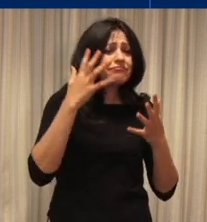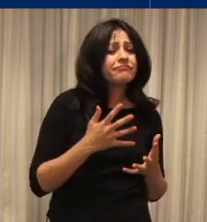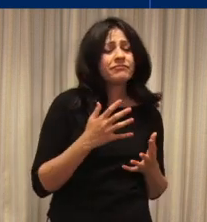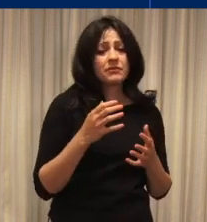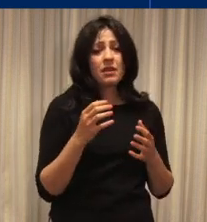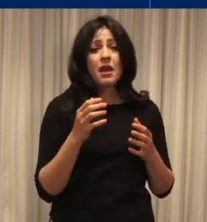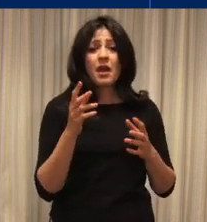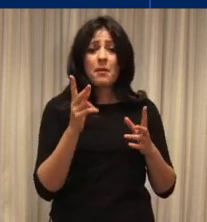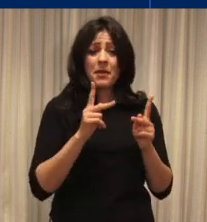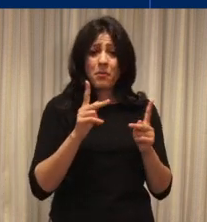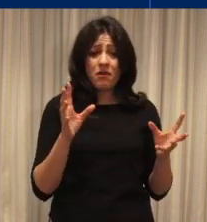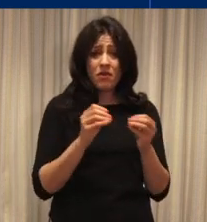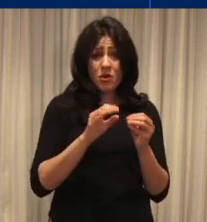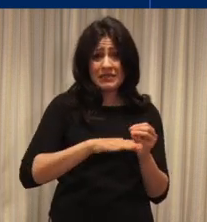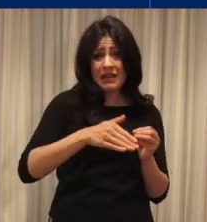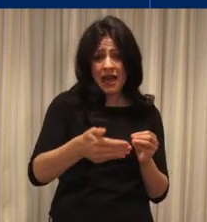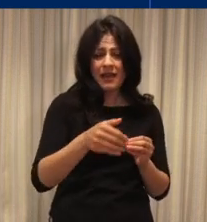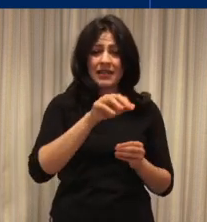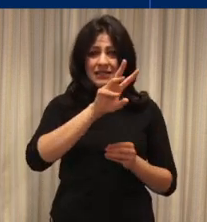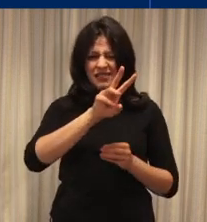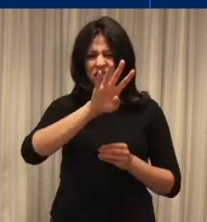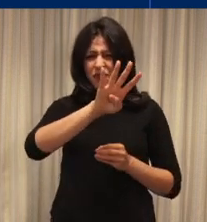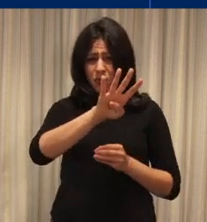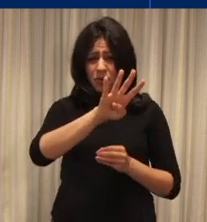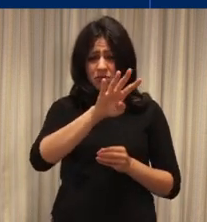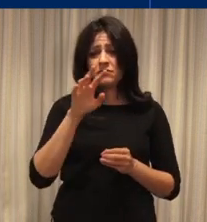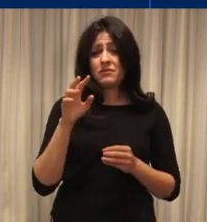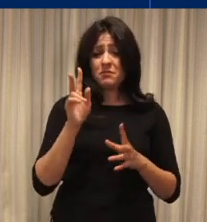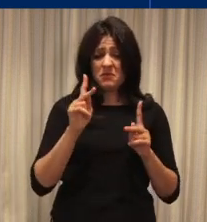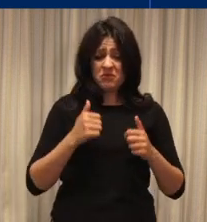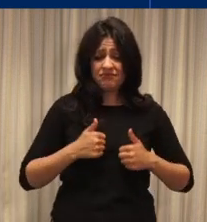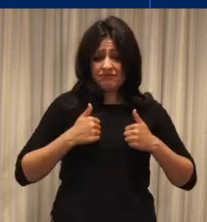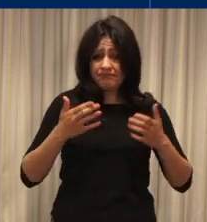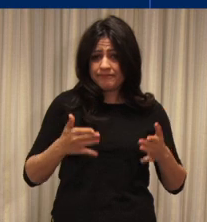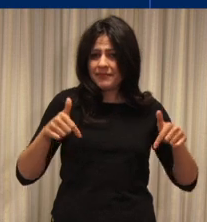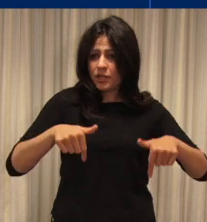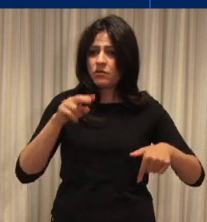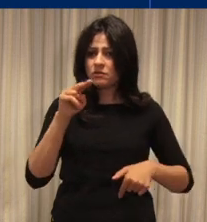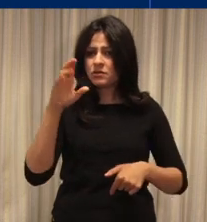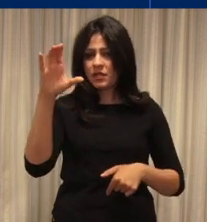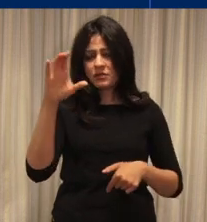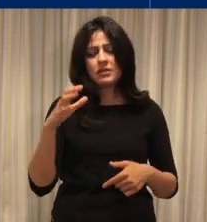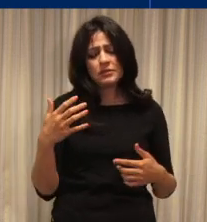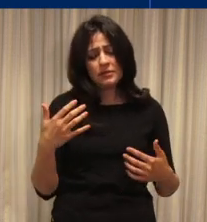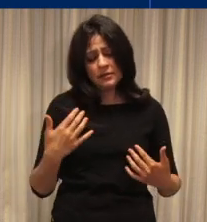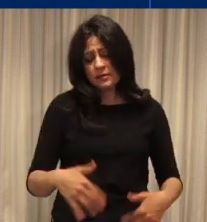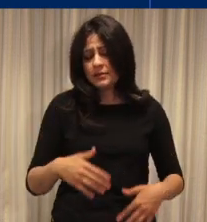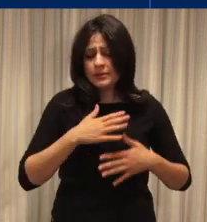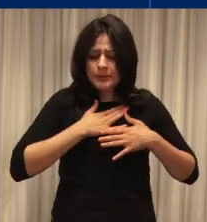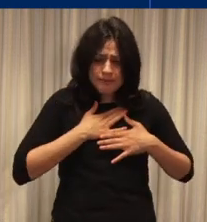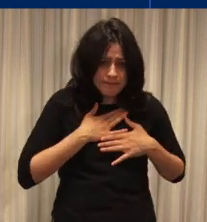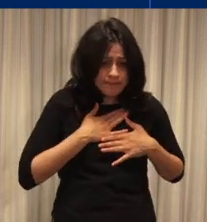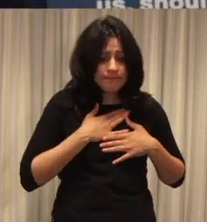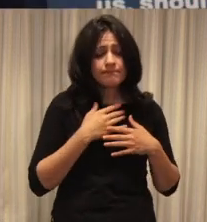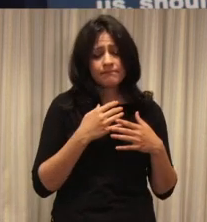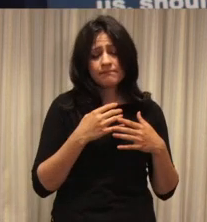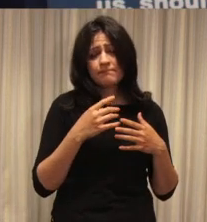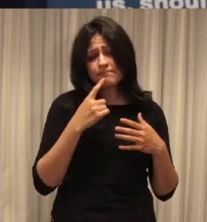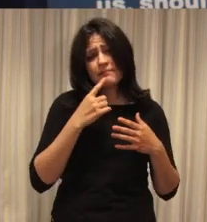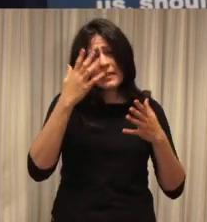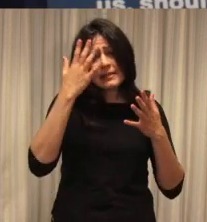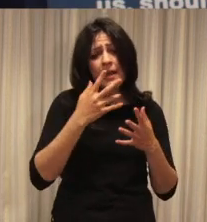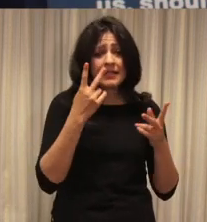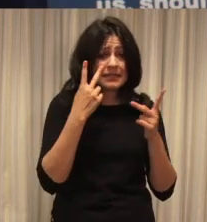64 fatalities of Ulster County residents. We're continuing to unfortunately see that and to see